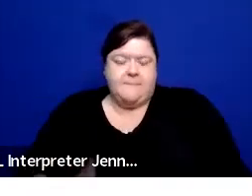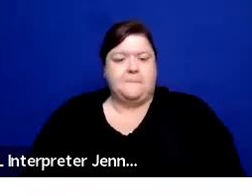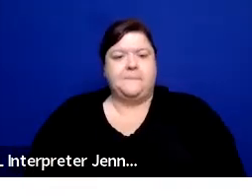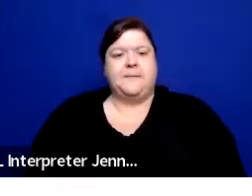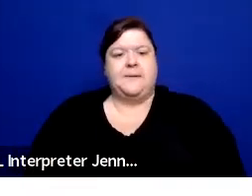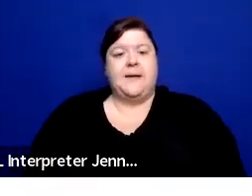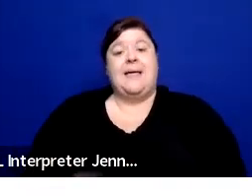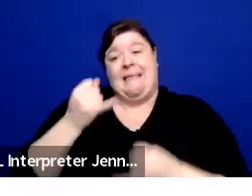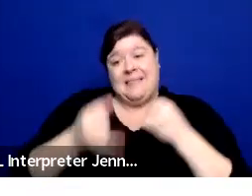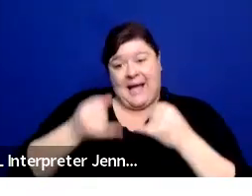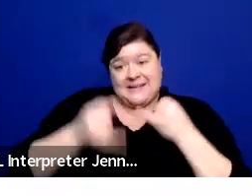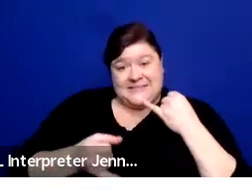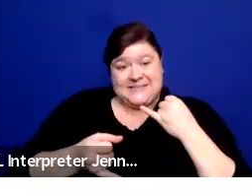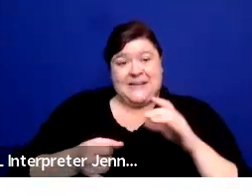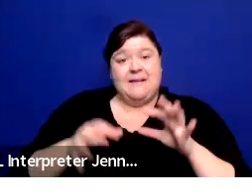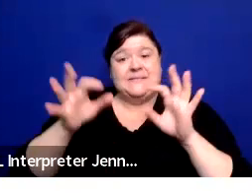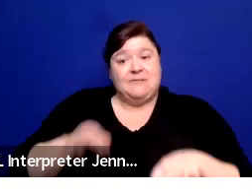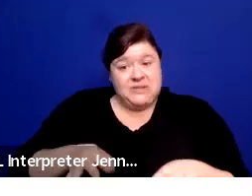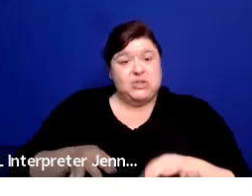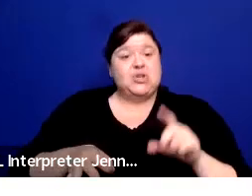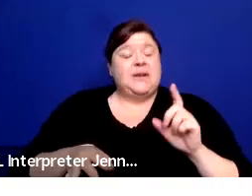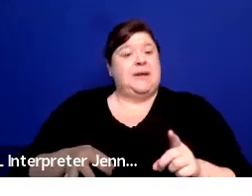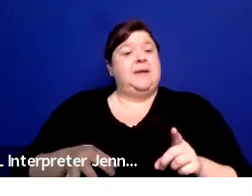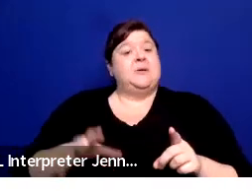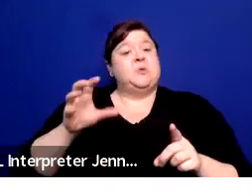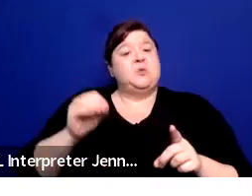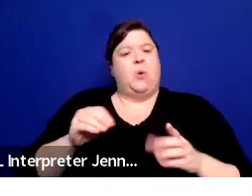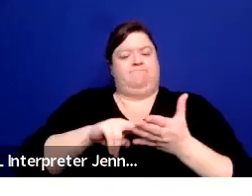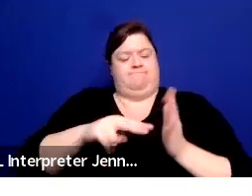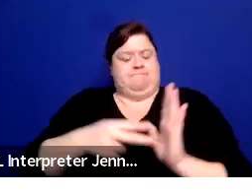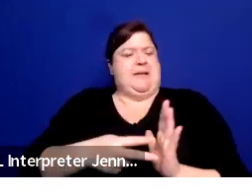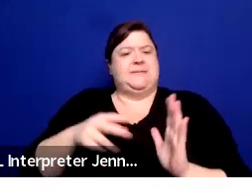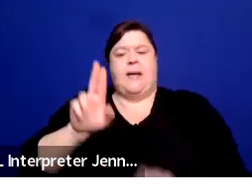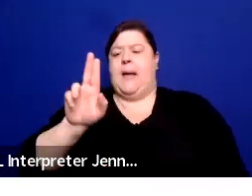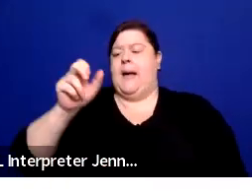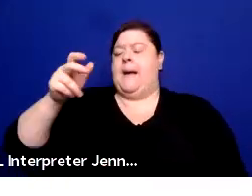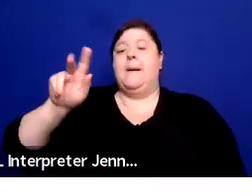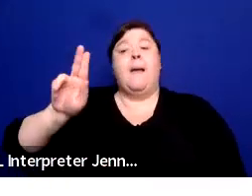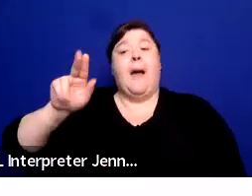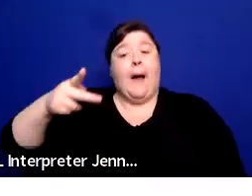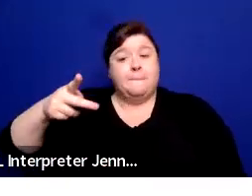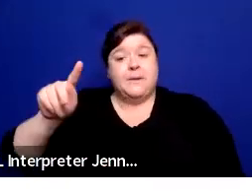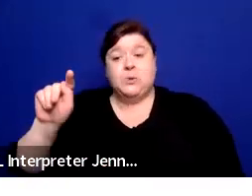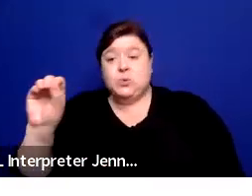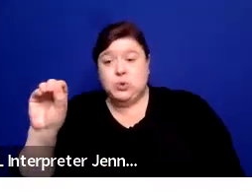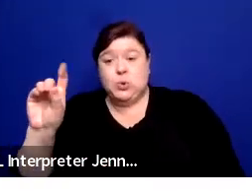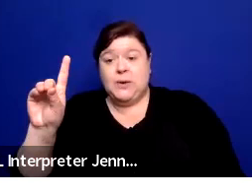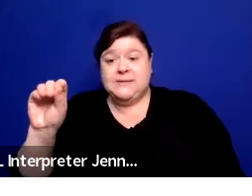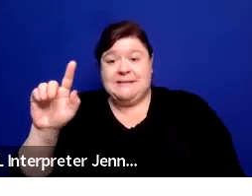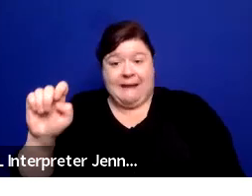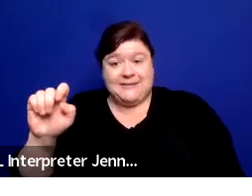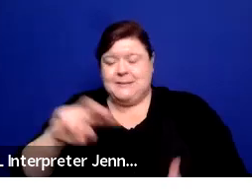And lastly, the definition on up to date. So this is in alignment with the CDC, and it follows their updating of the